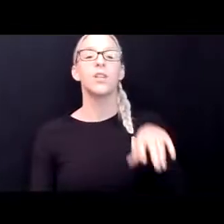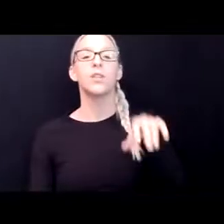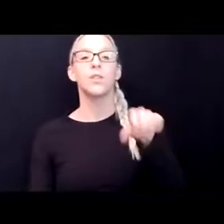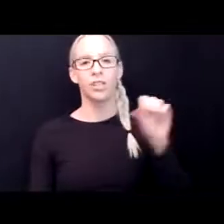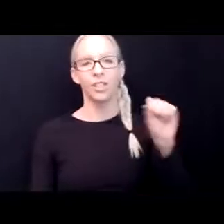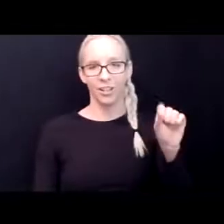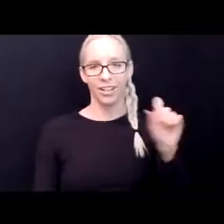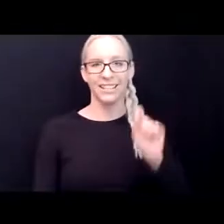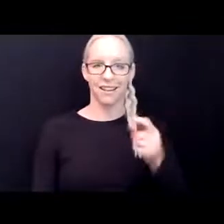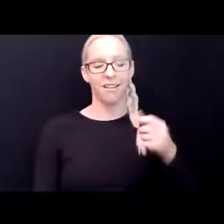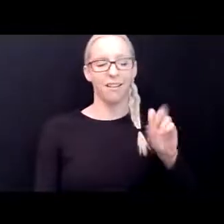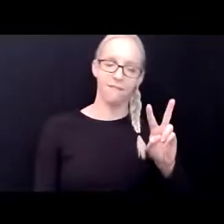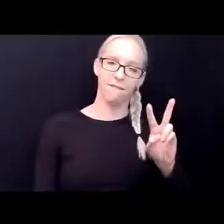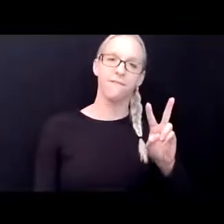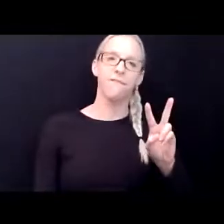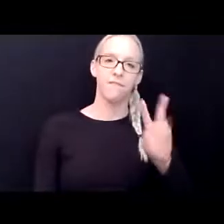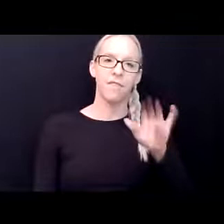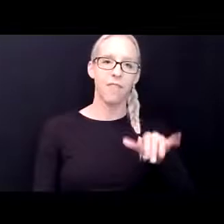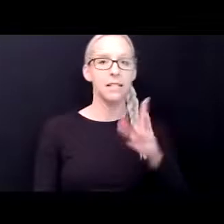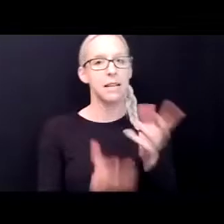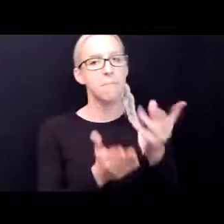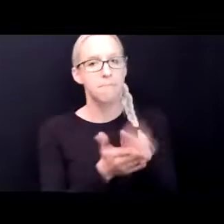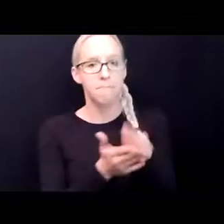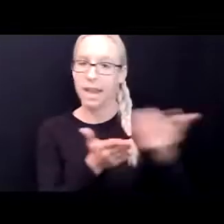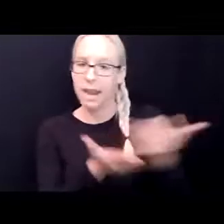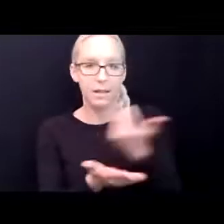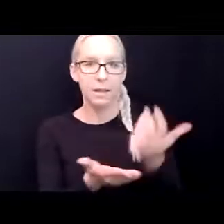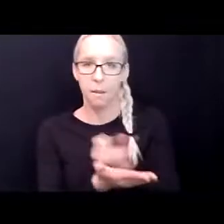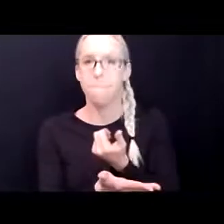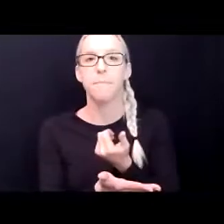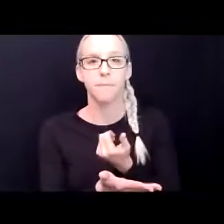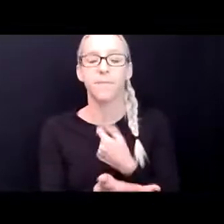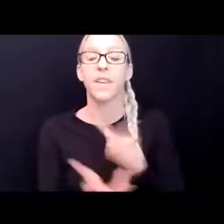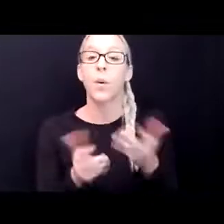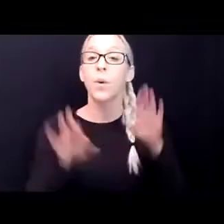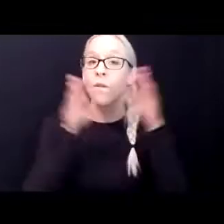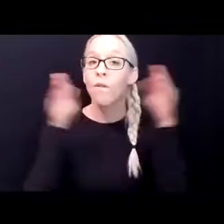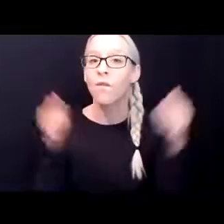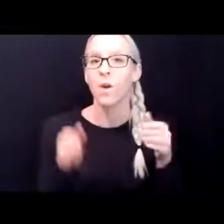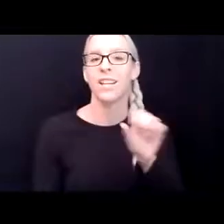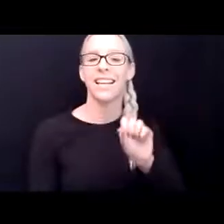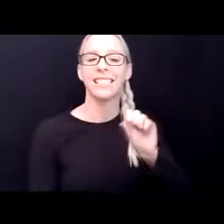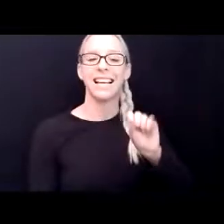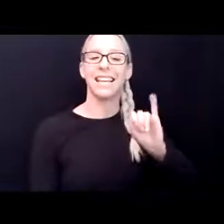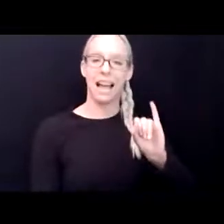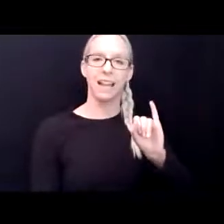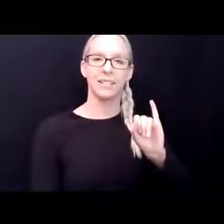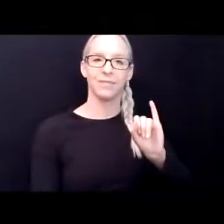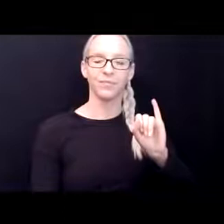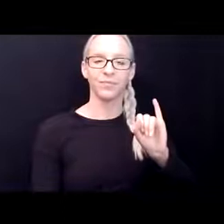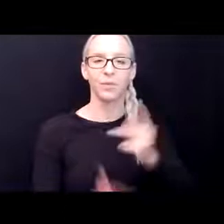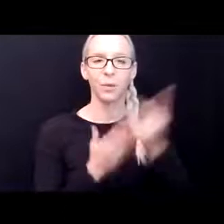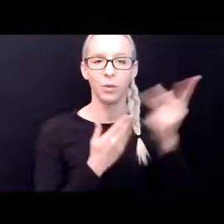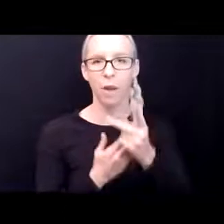socialsecurity.gov. These are income streams for the individuals. The one I want to focus on is the SSI program. We